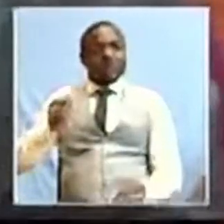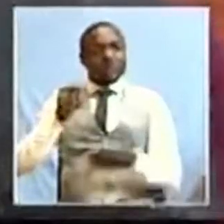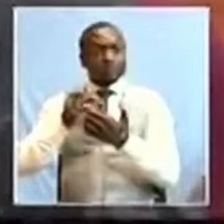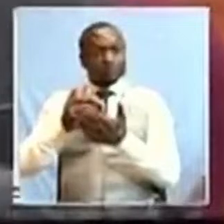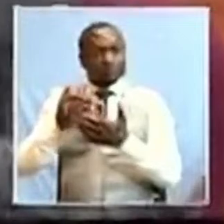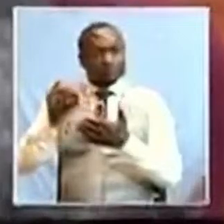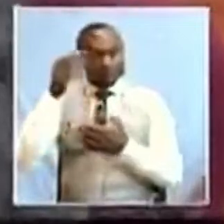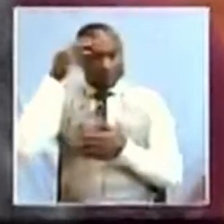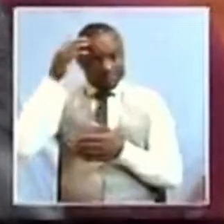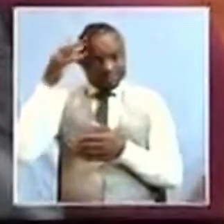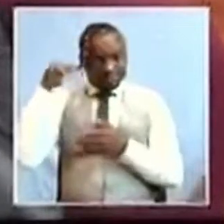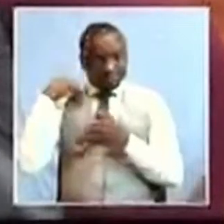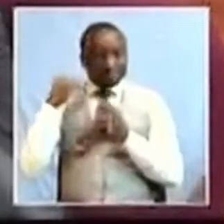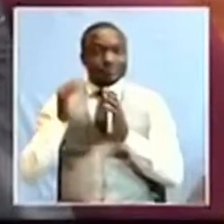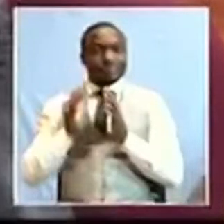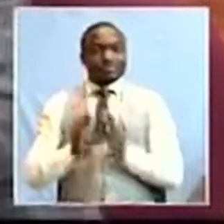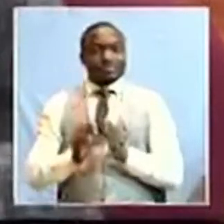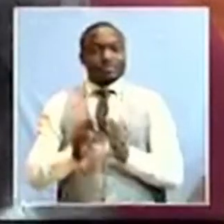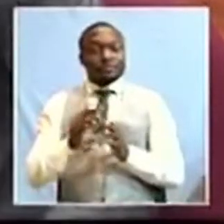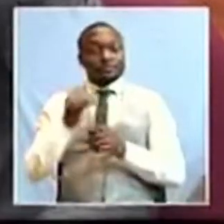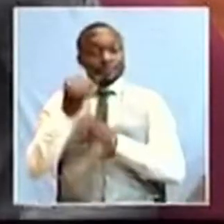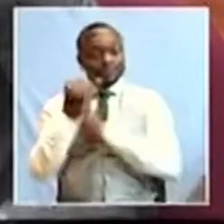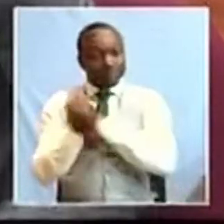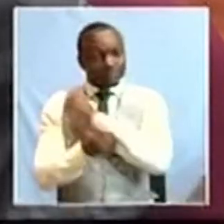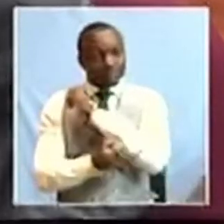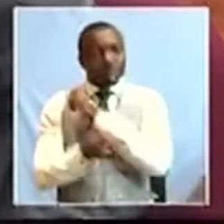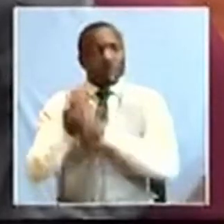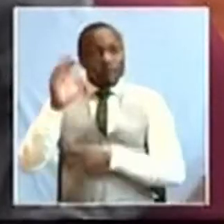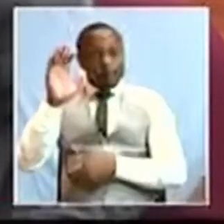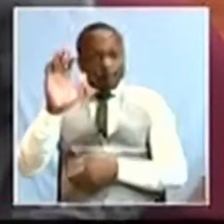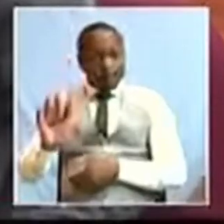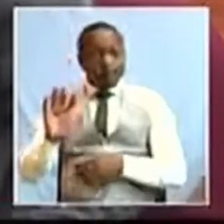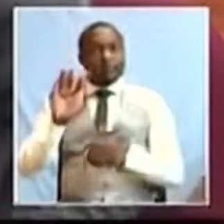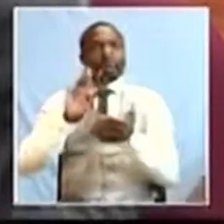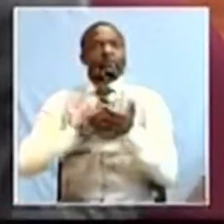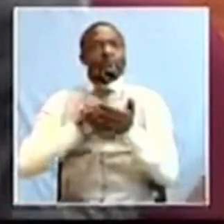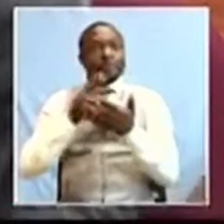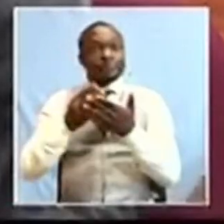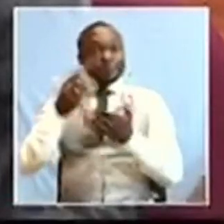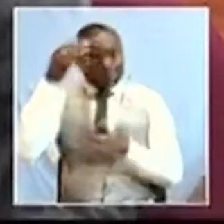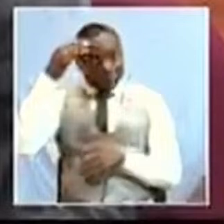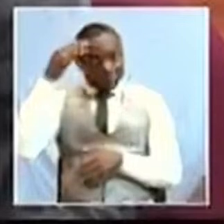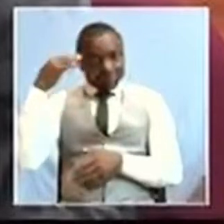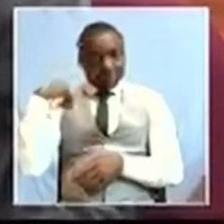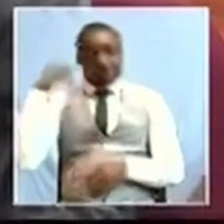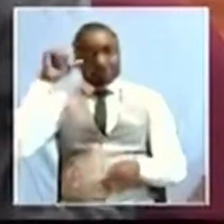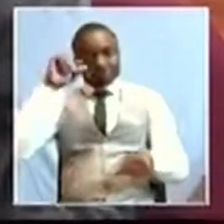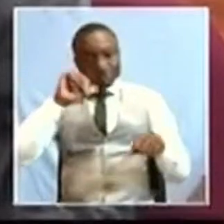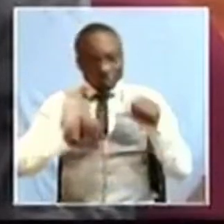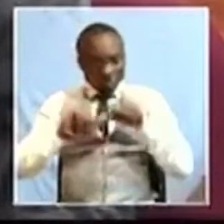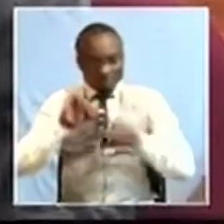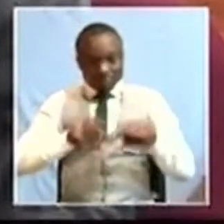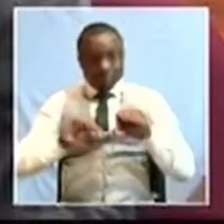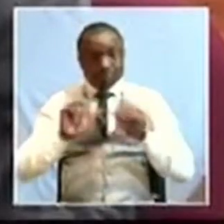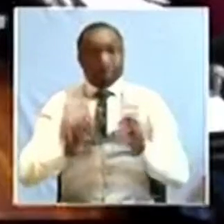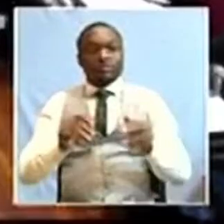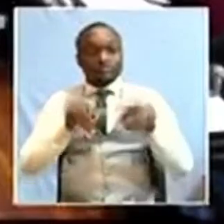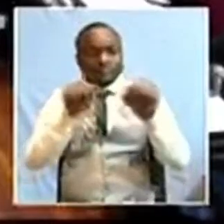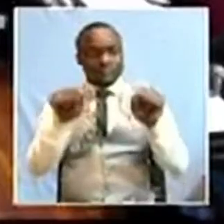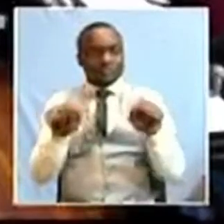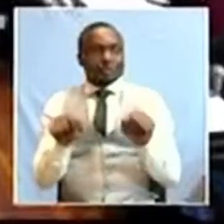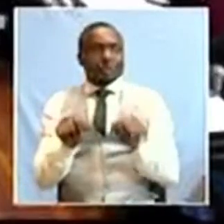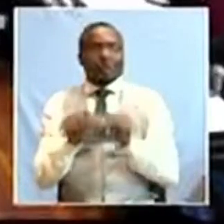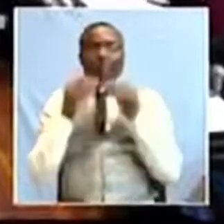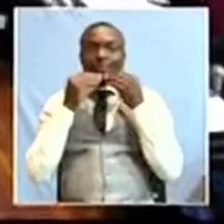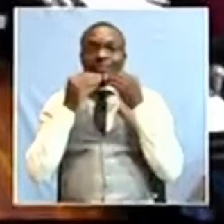much. I wish to invite our permanent witness from the Office of the Auditor General.